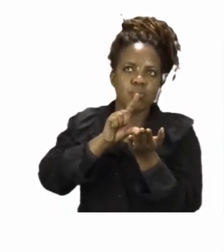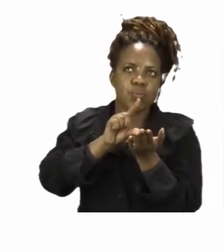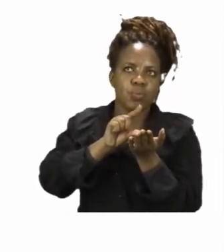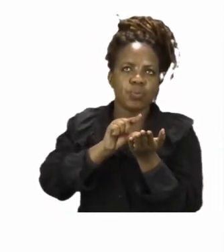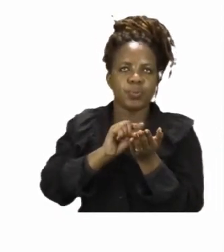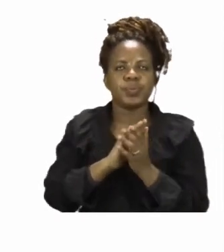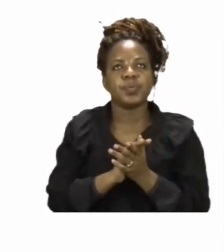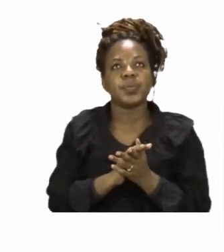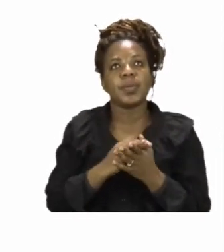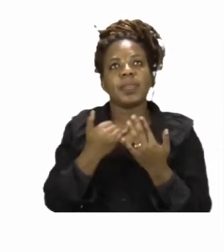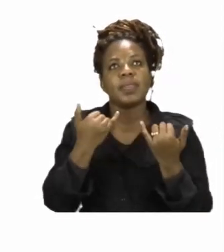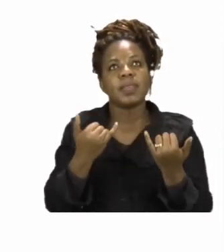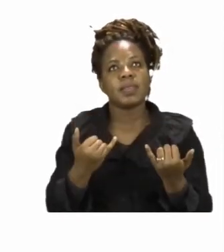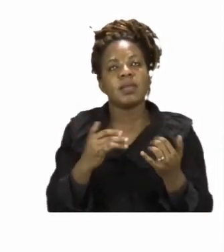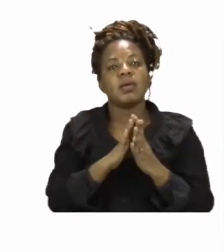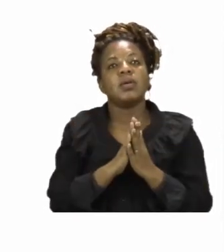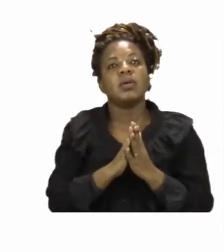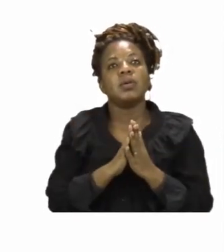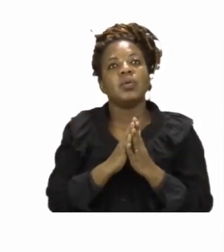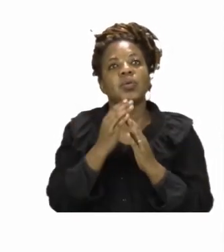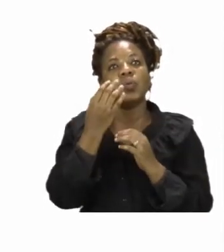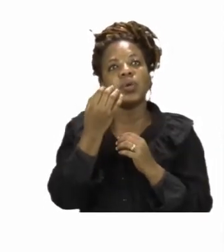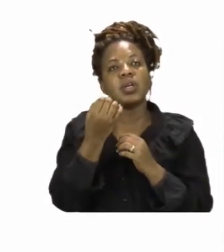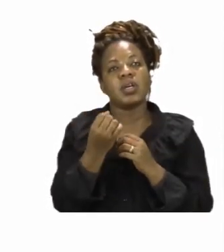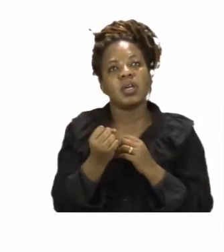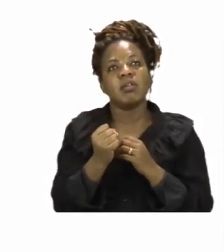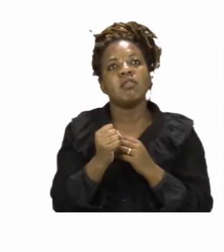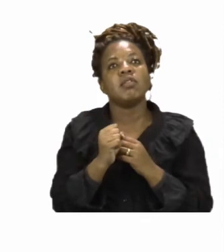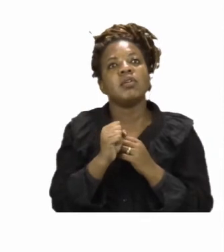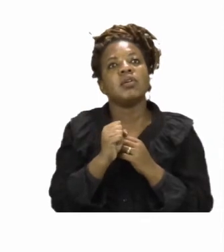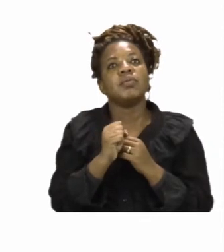drink on last